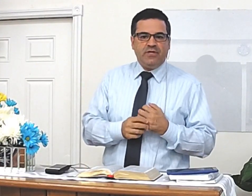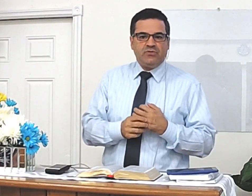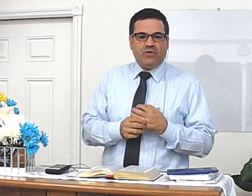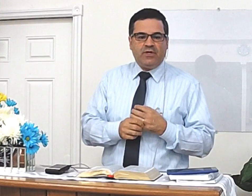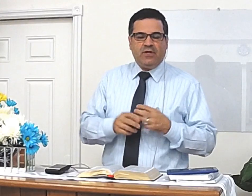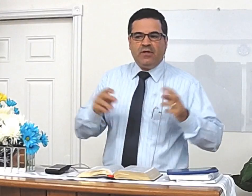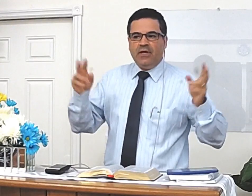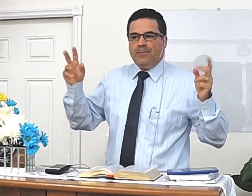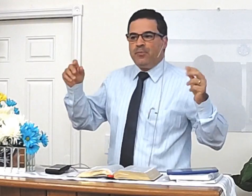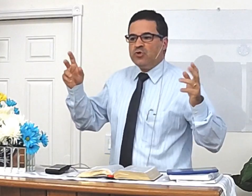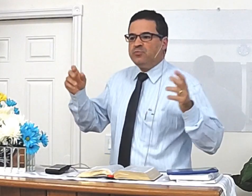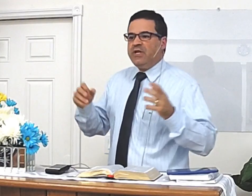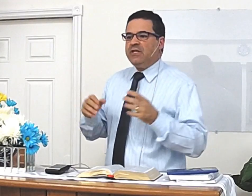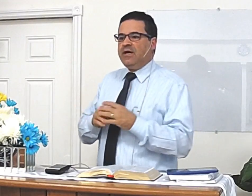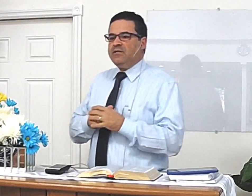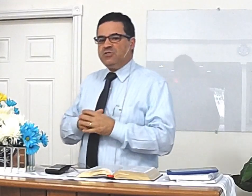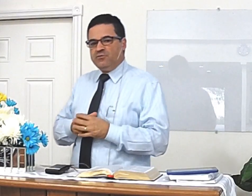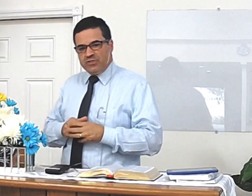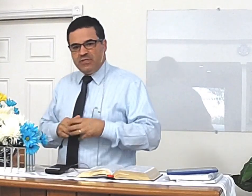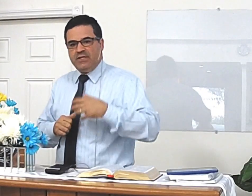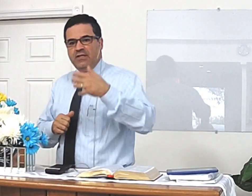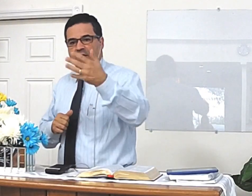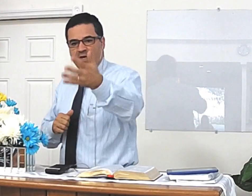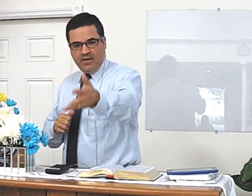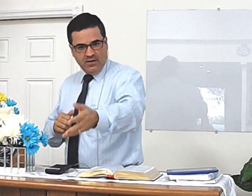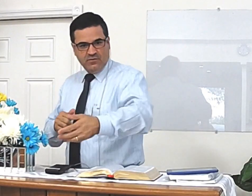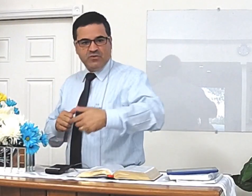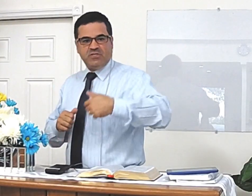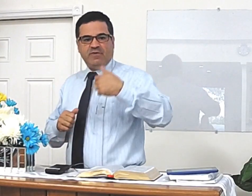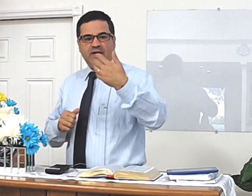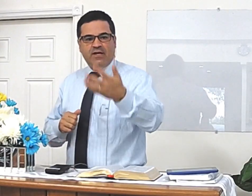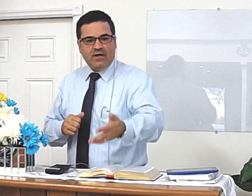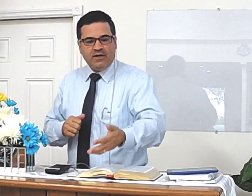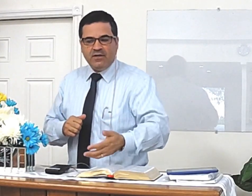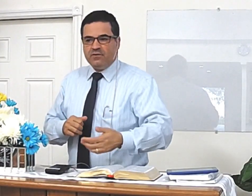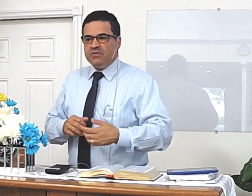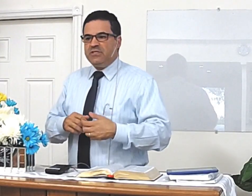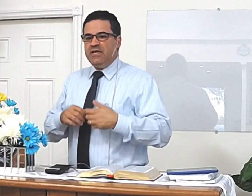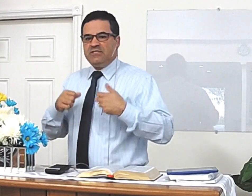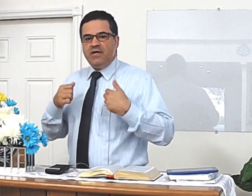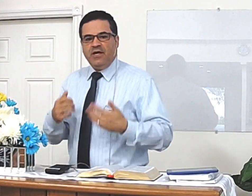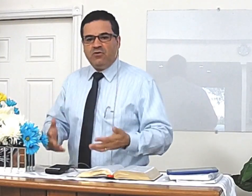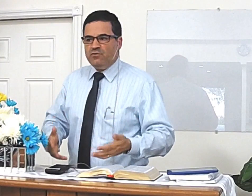you hear these things inside of the church and prosperity,